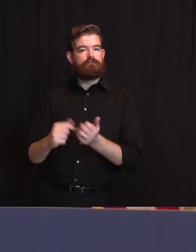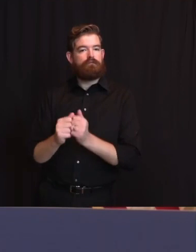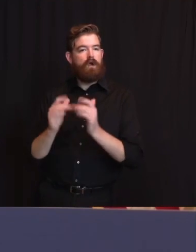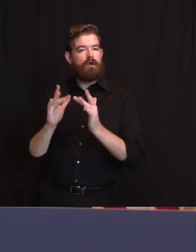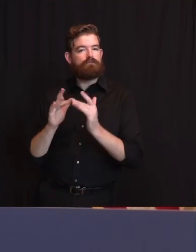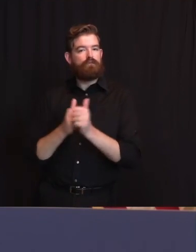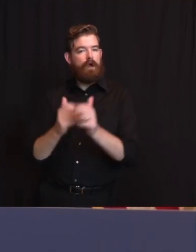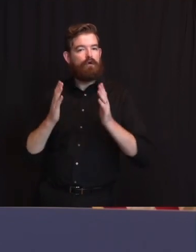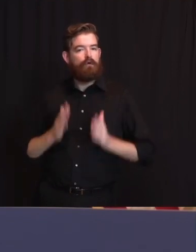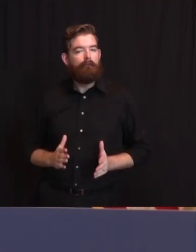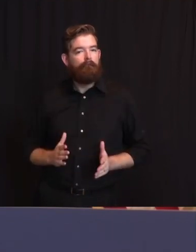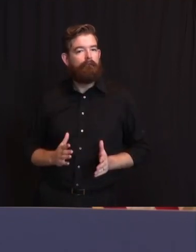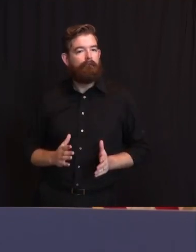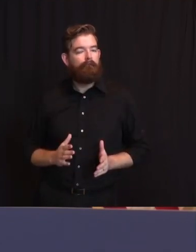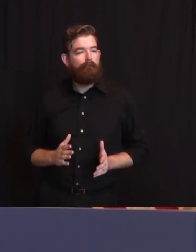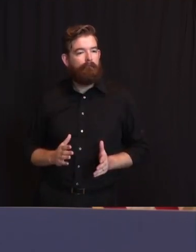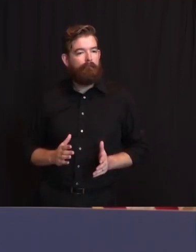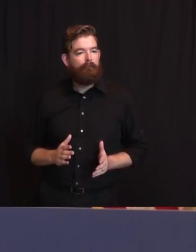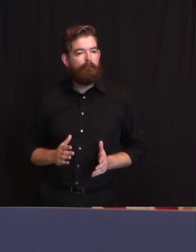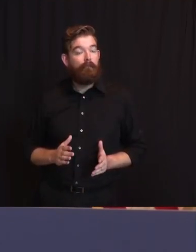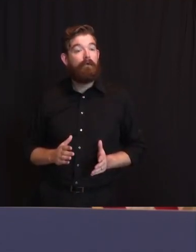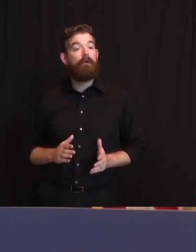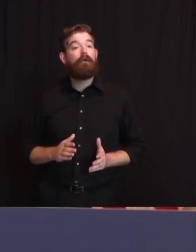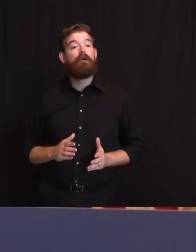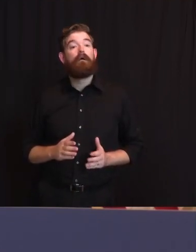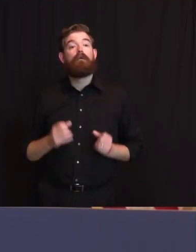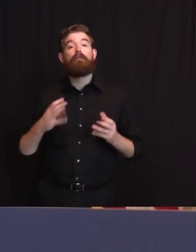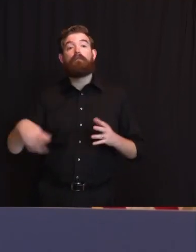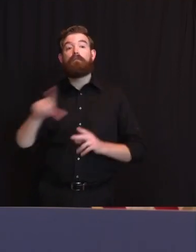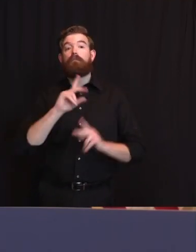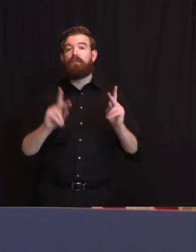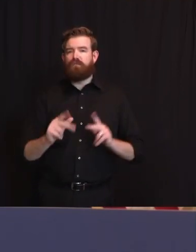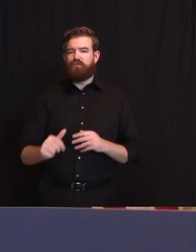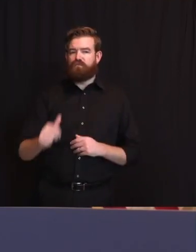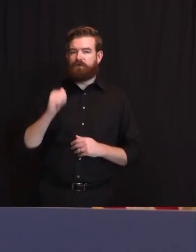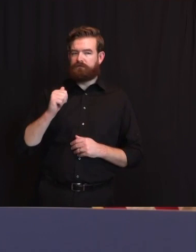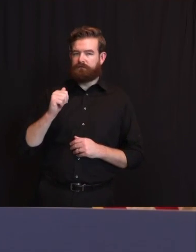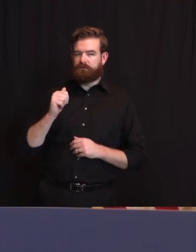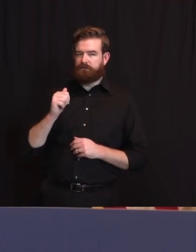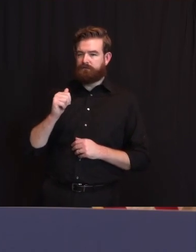potential cases to follow up has risen to 53%.